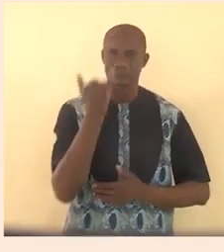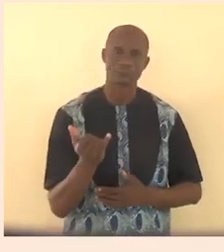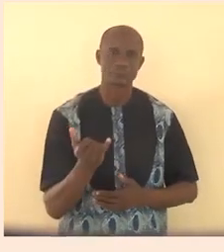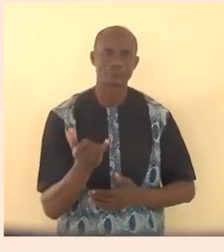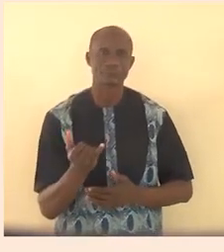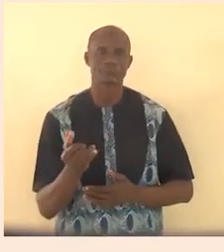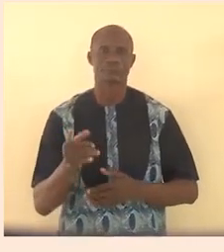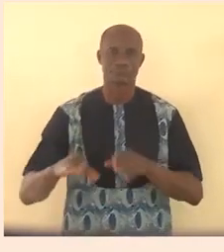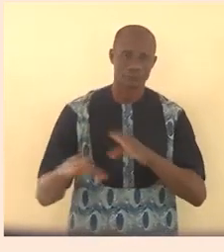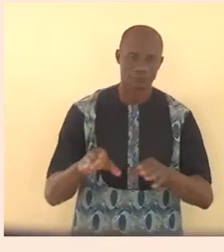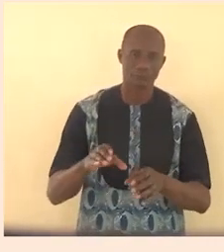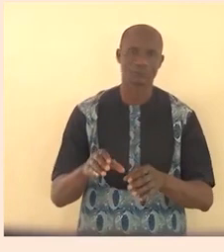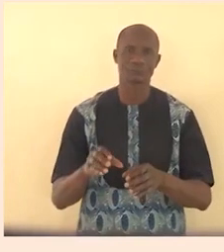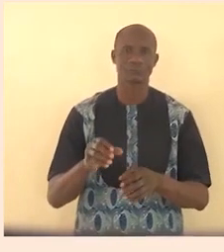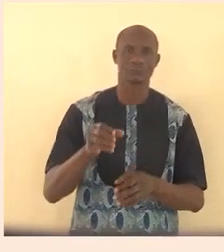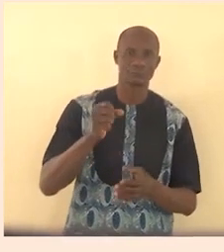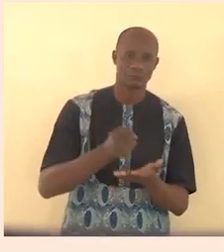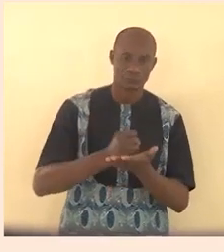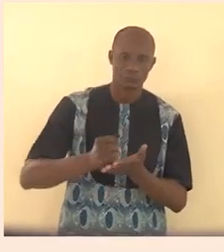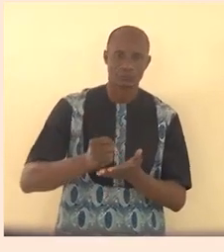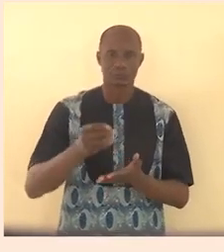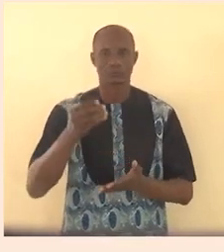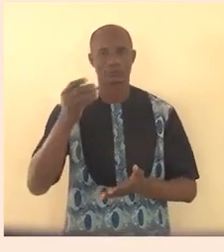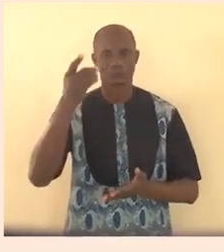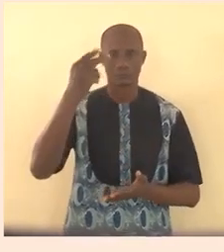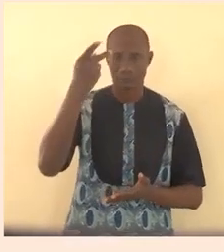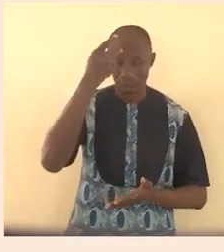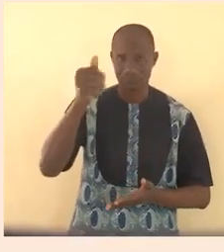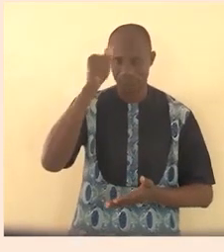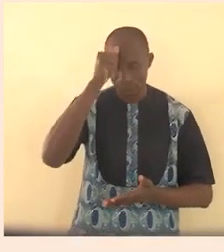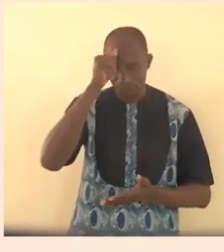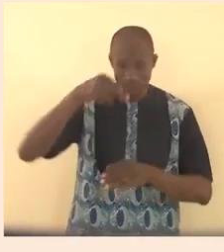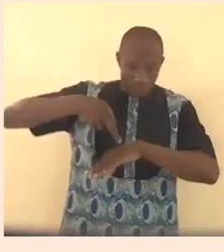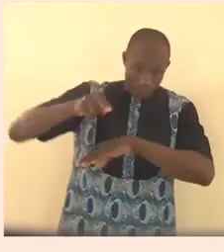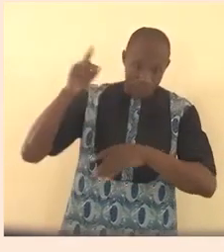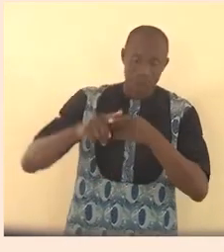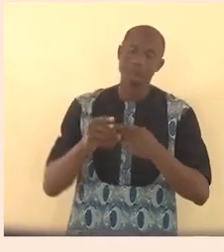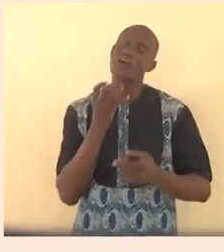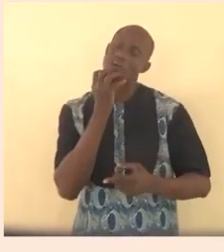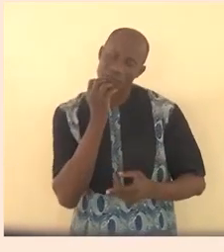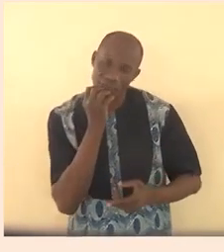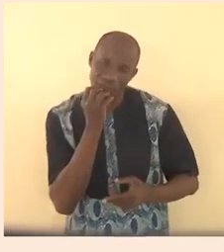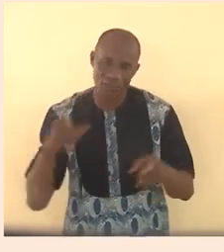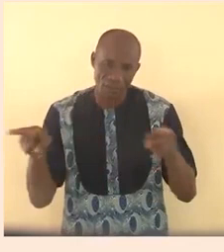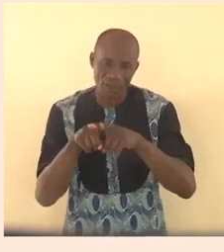Why does St. Paul refer to greed and avarice as idolatry?